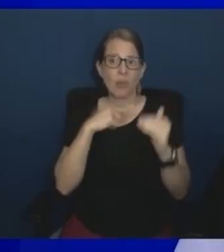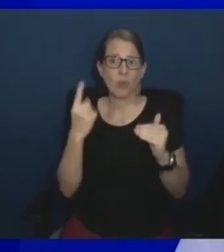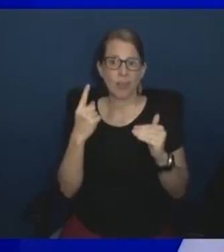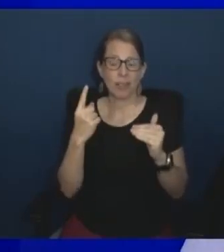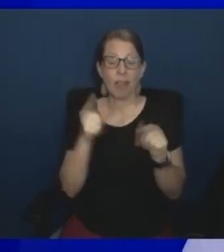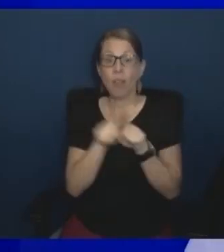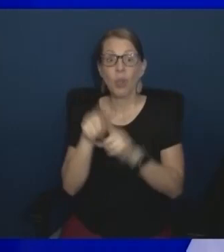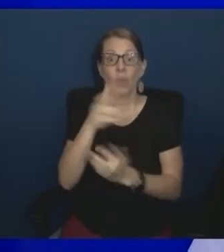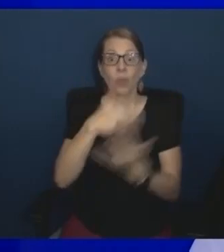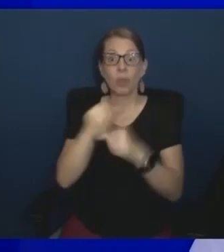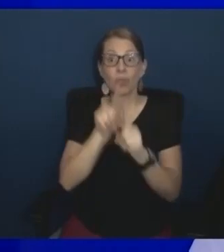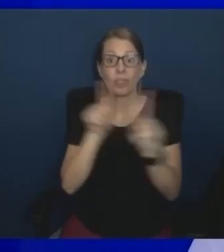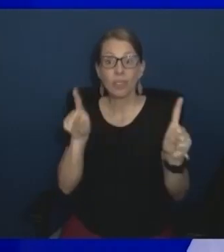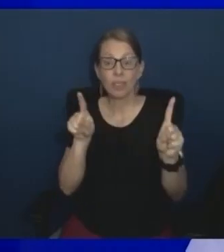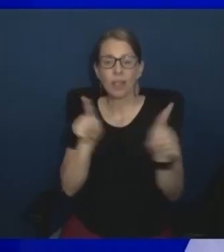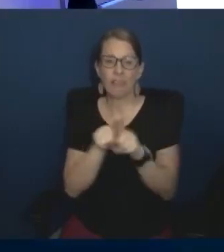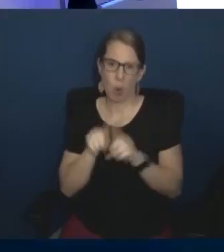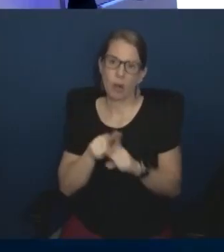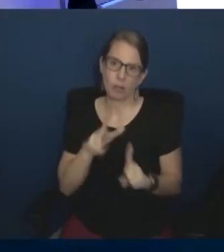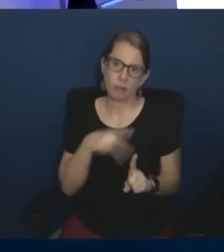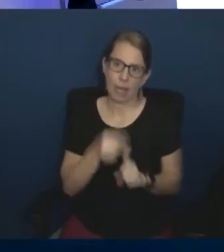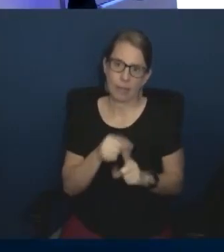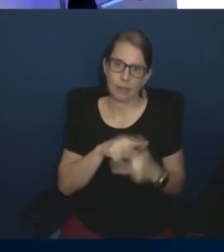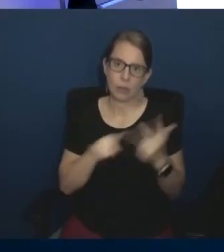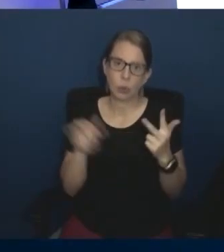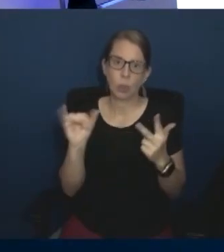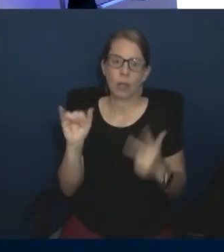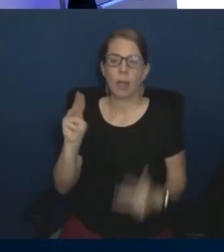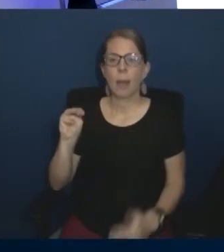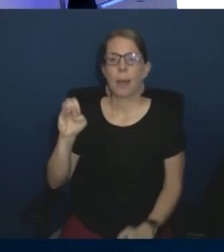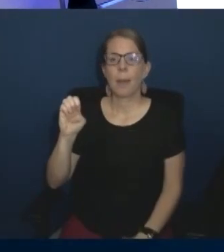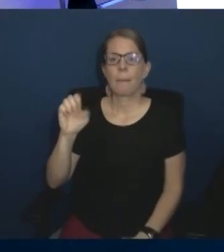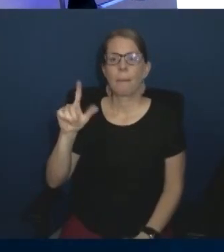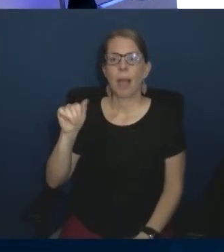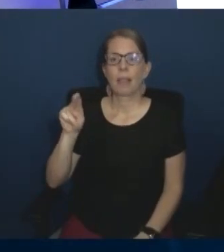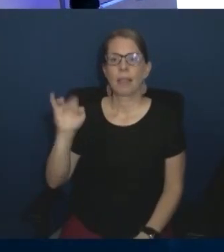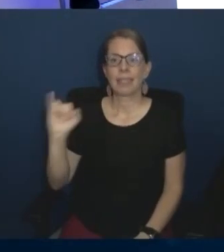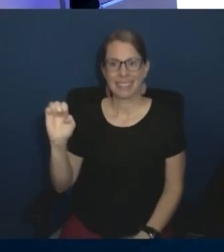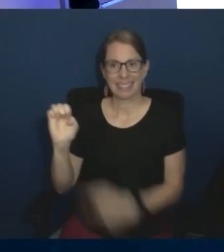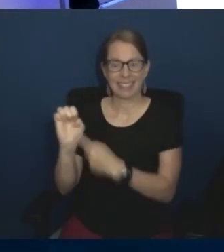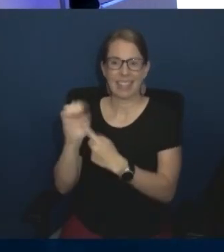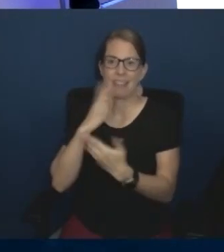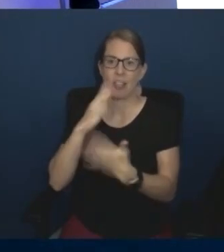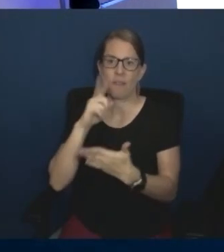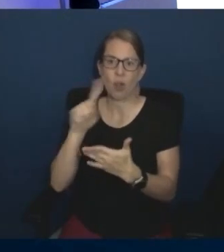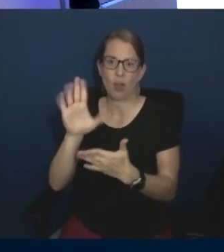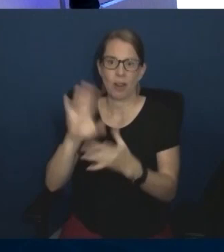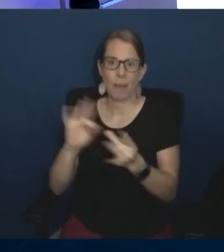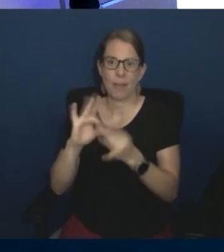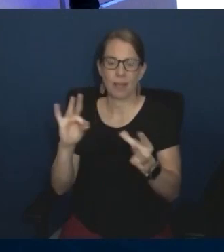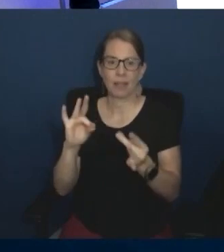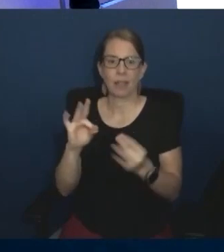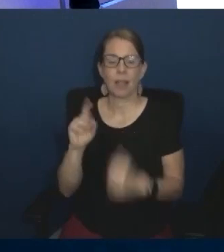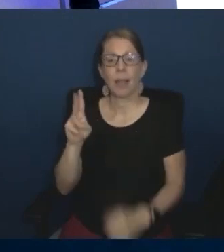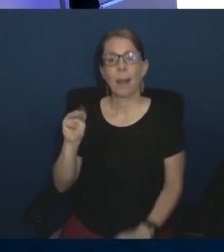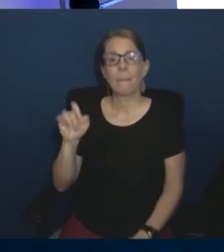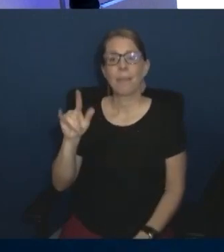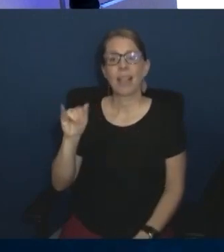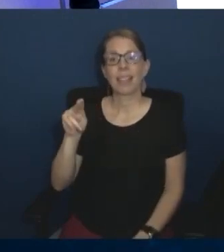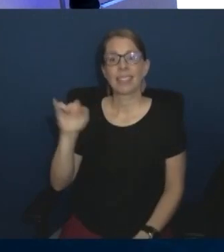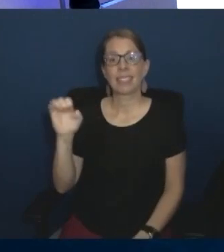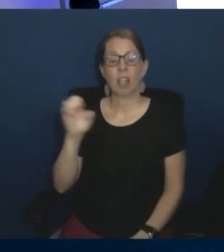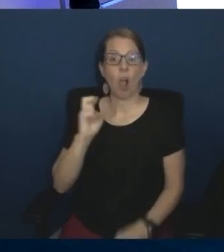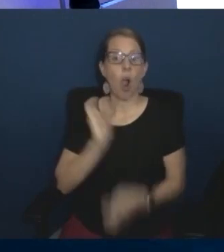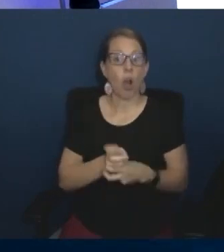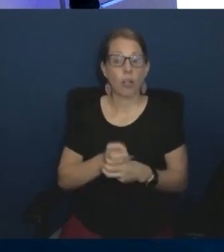course of getting vaccination. Melanie, thank you so much for your comment, because this is the perfect one to end today's program on. Melanie says, one of the hardest parts of this